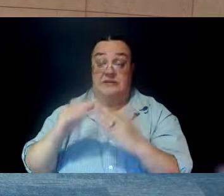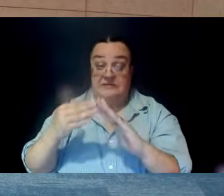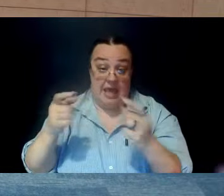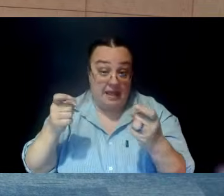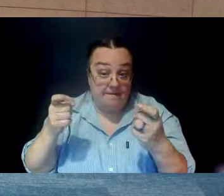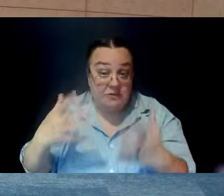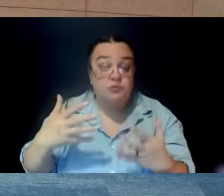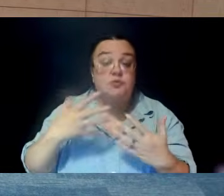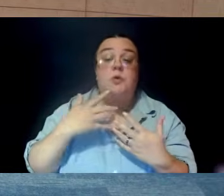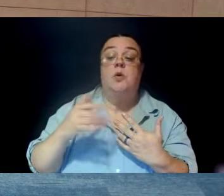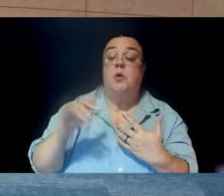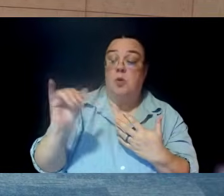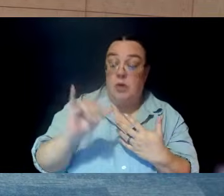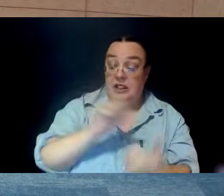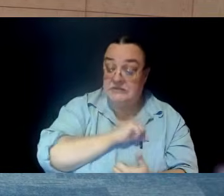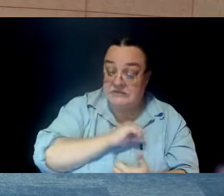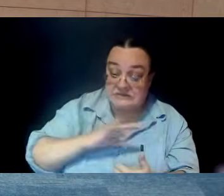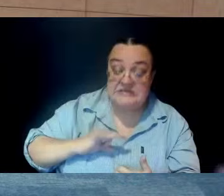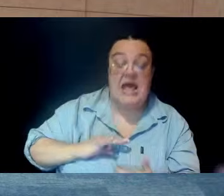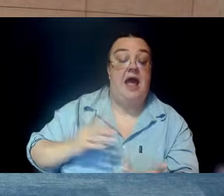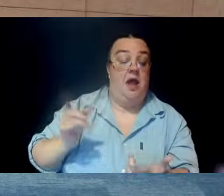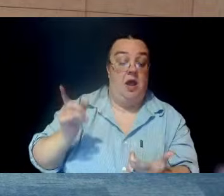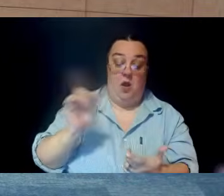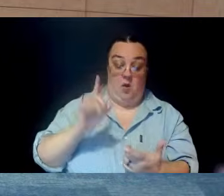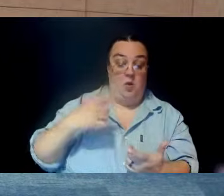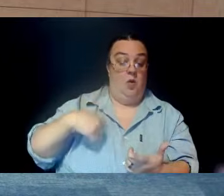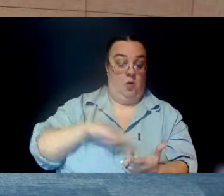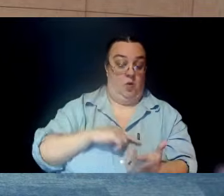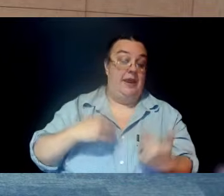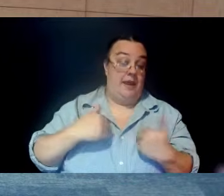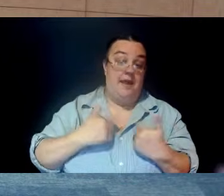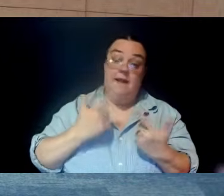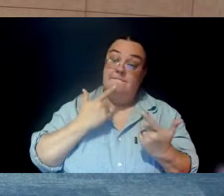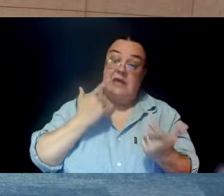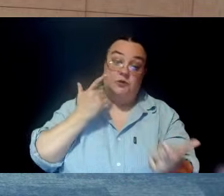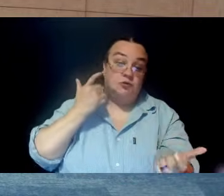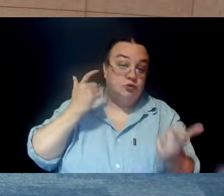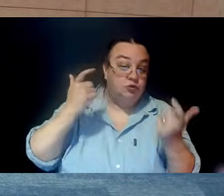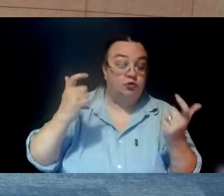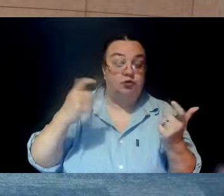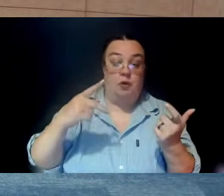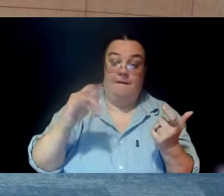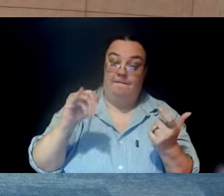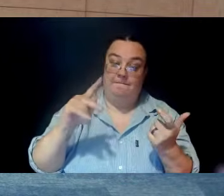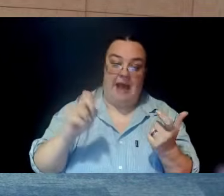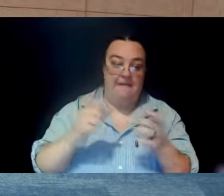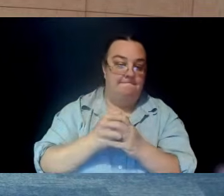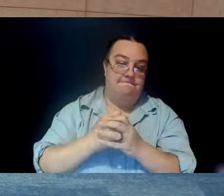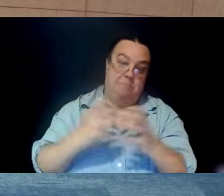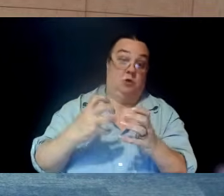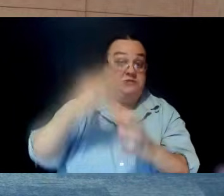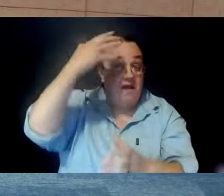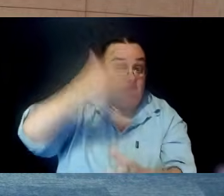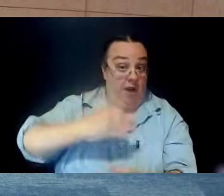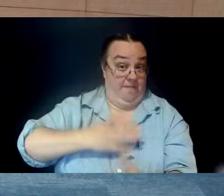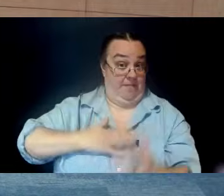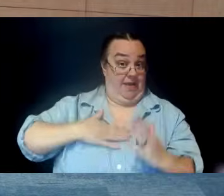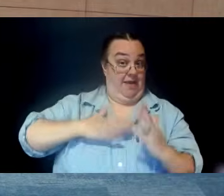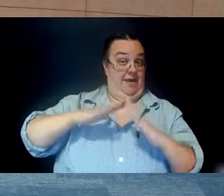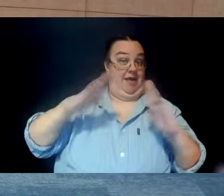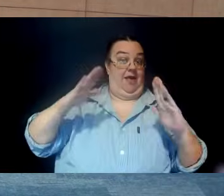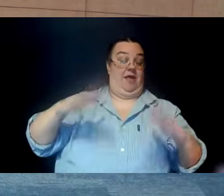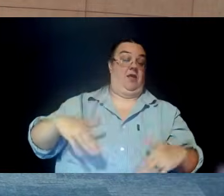as the staff for, we had a major pipe burst in front of my house. So we were out